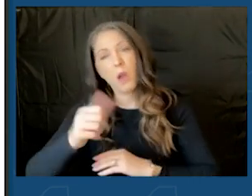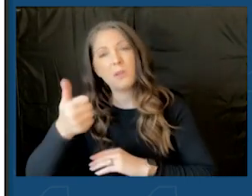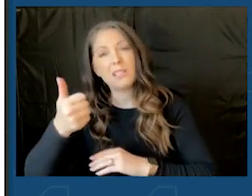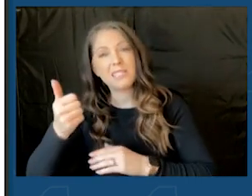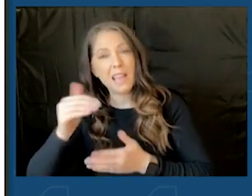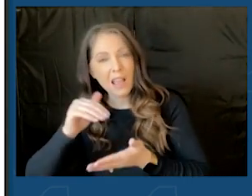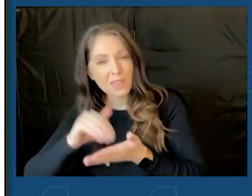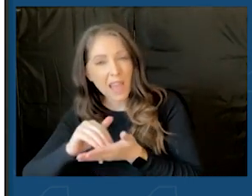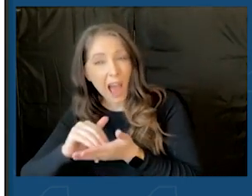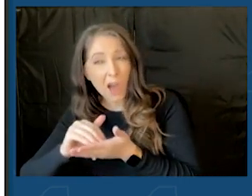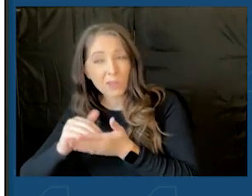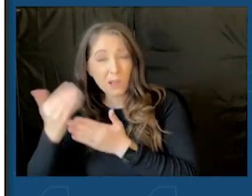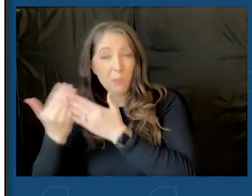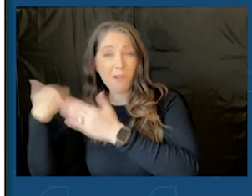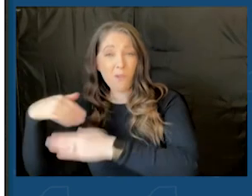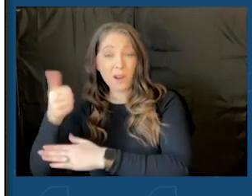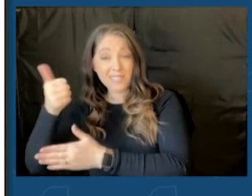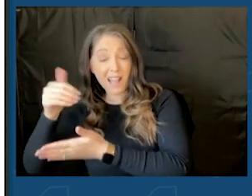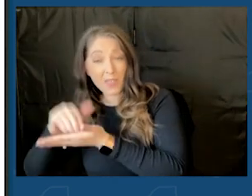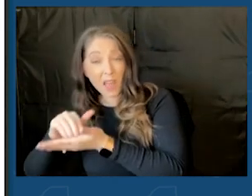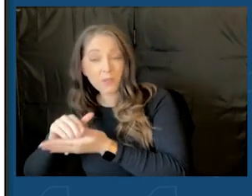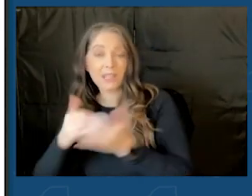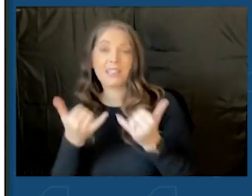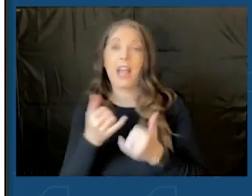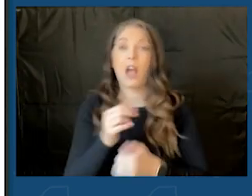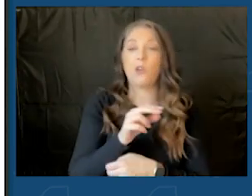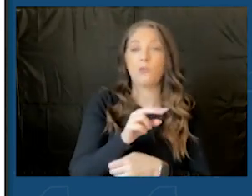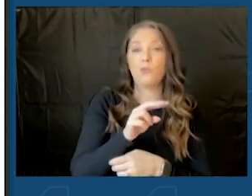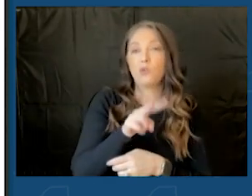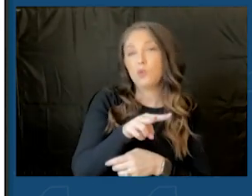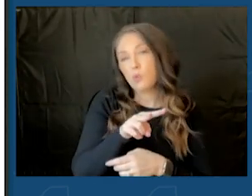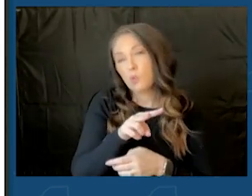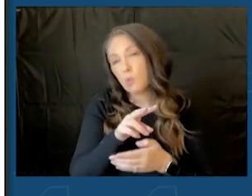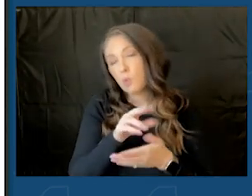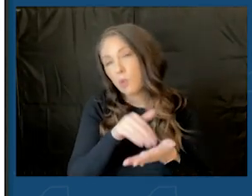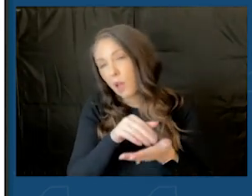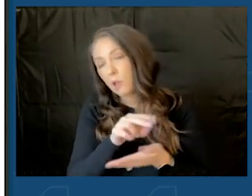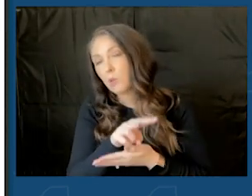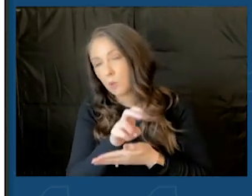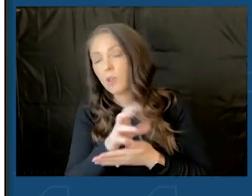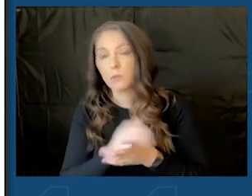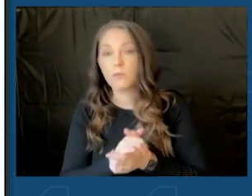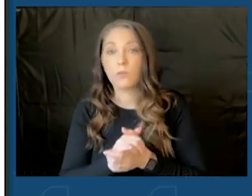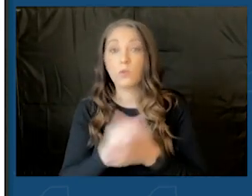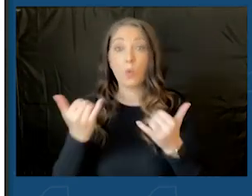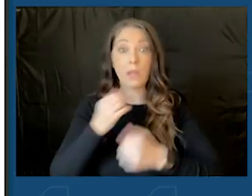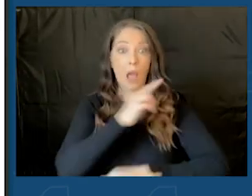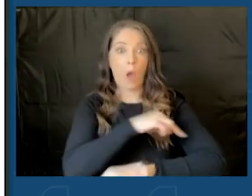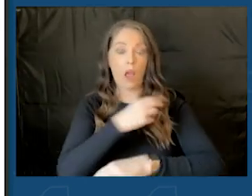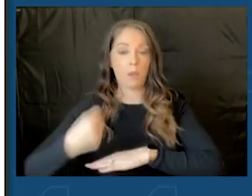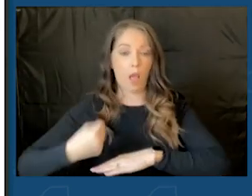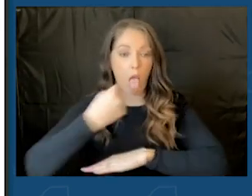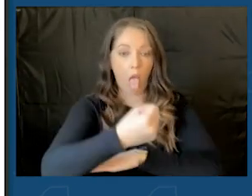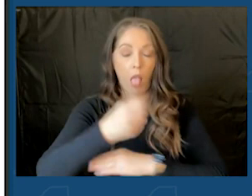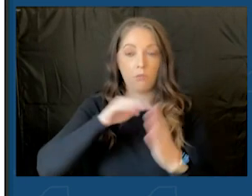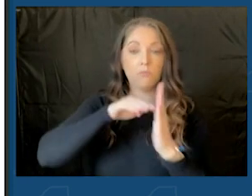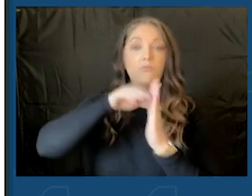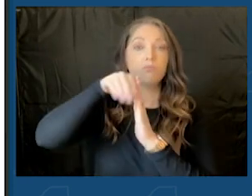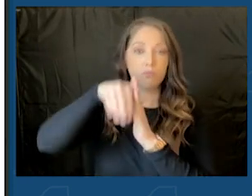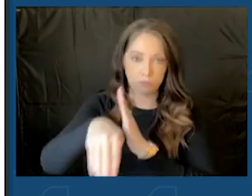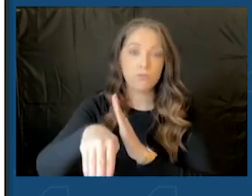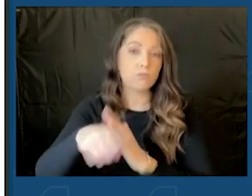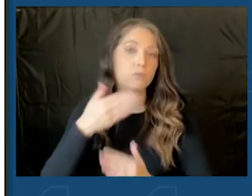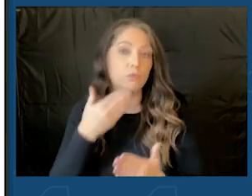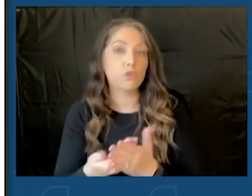to 2,200, and that's the 7-day average. So we are seeing major declines in hospitalizations. Another good news story. That's our